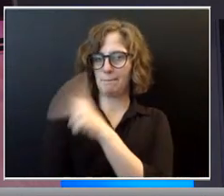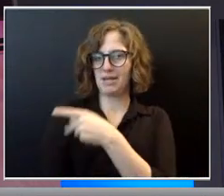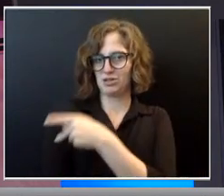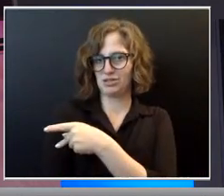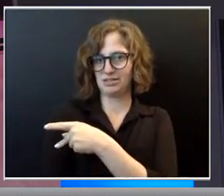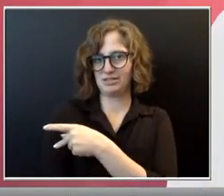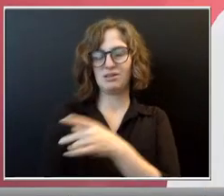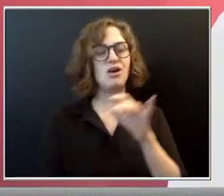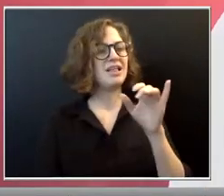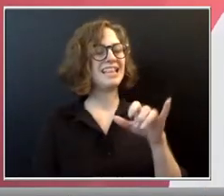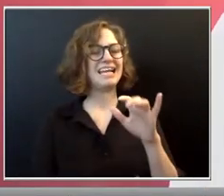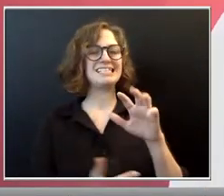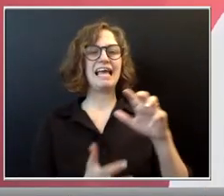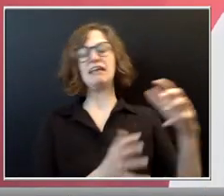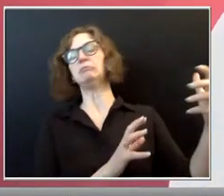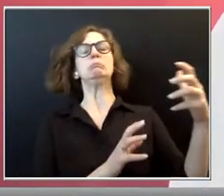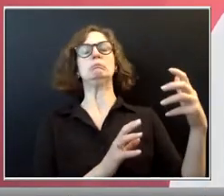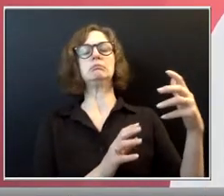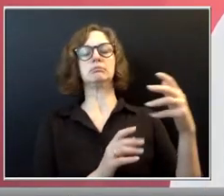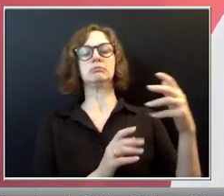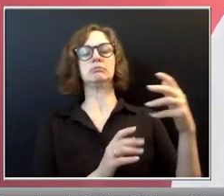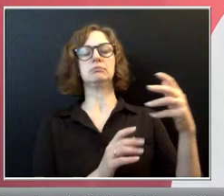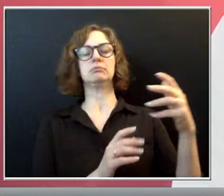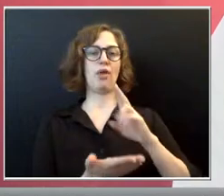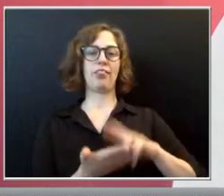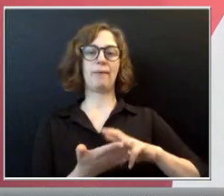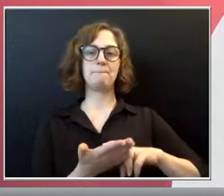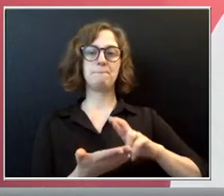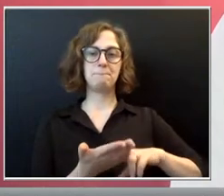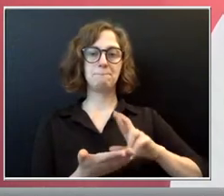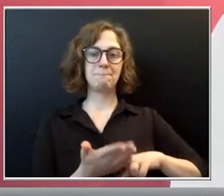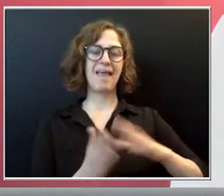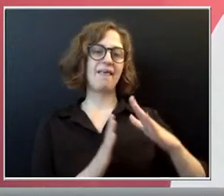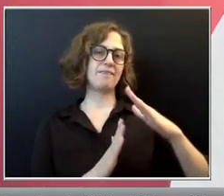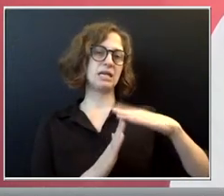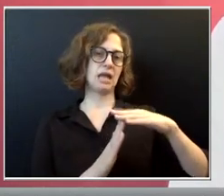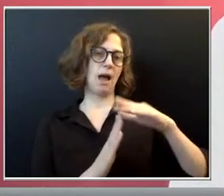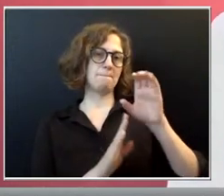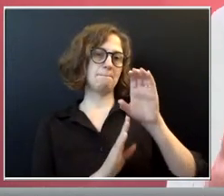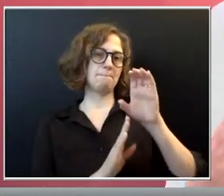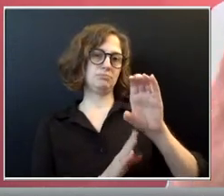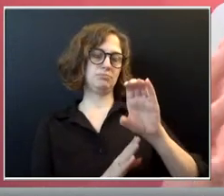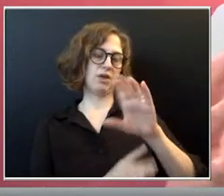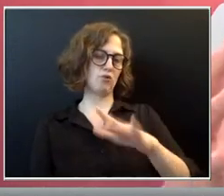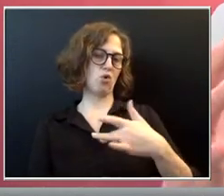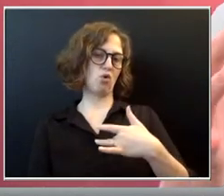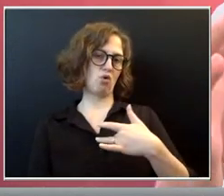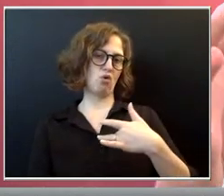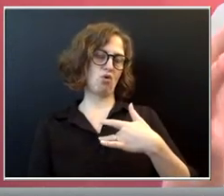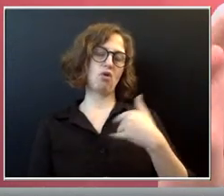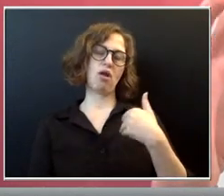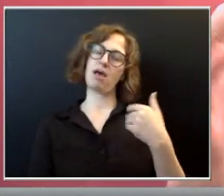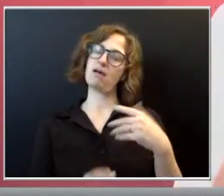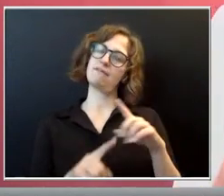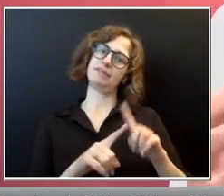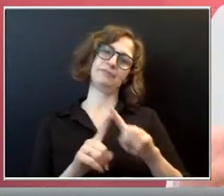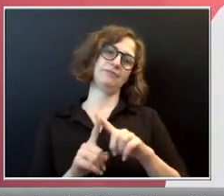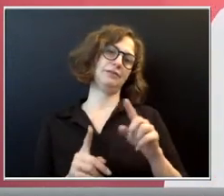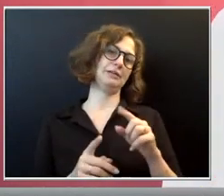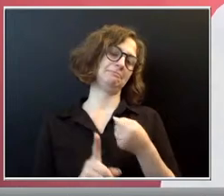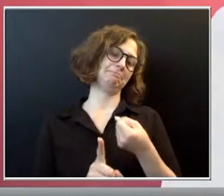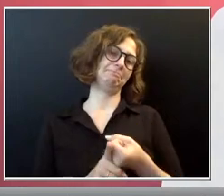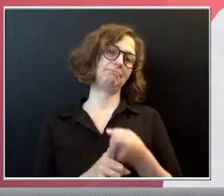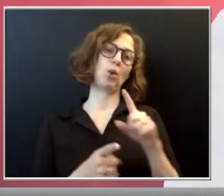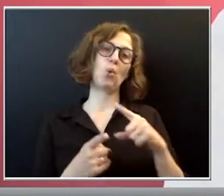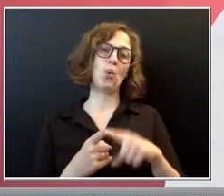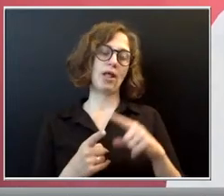top chambers of the heart, and it has a number of different ramifications. When the blood sits in the heart and the top chamber is not contracting